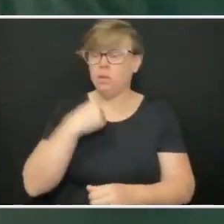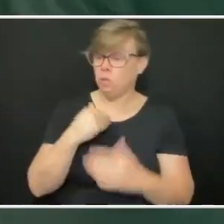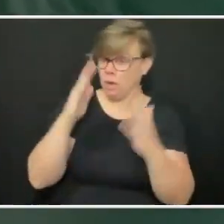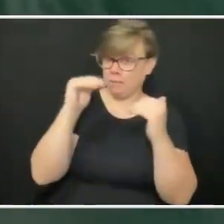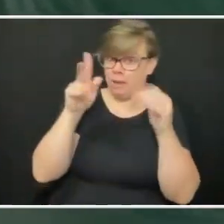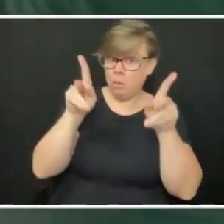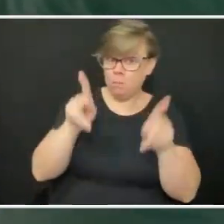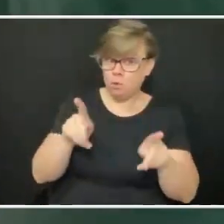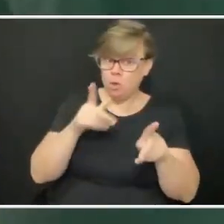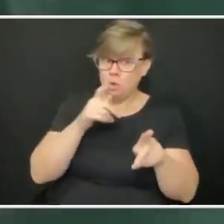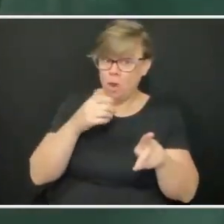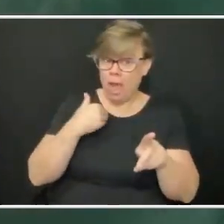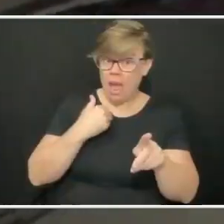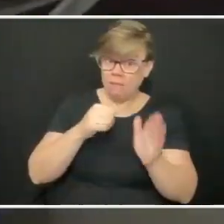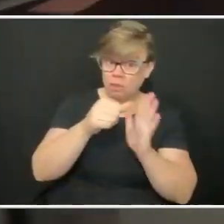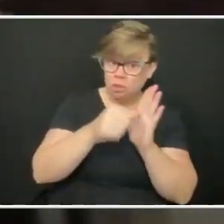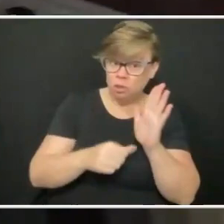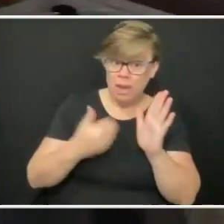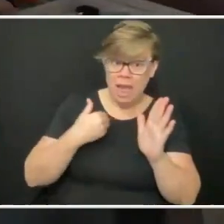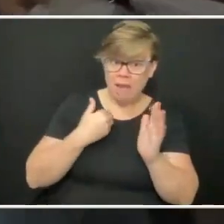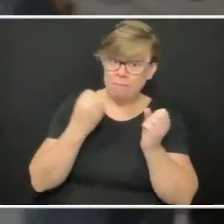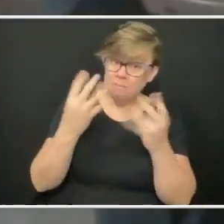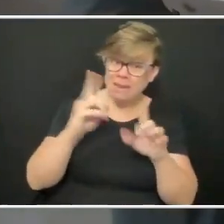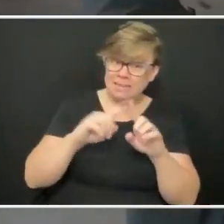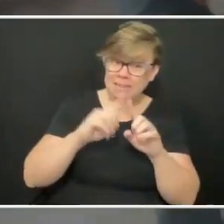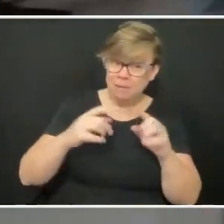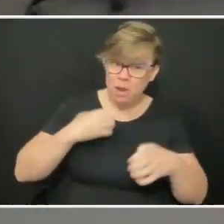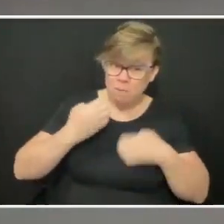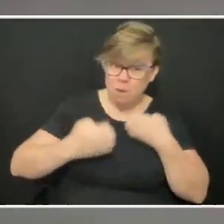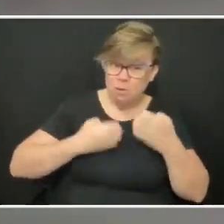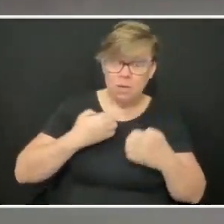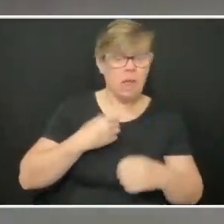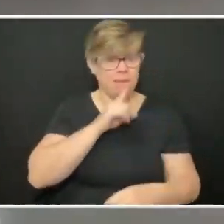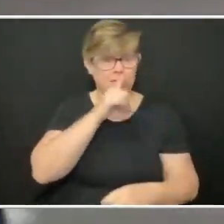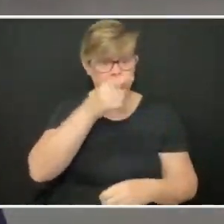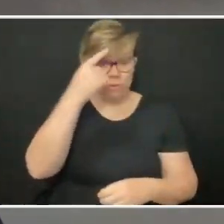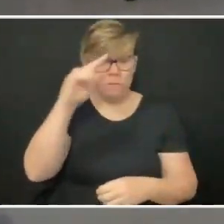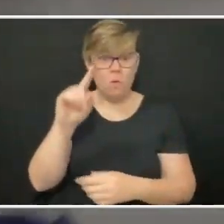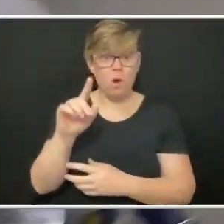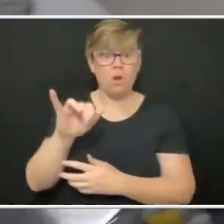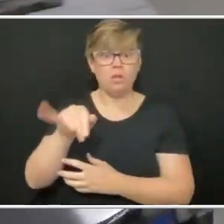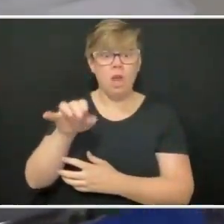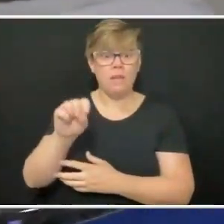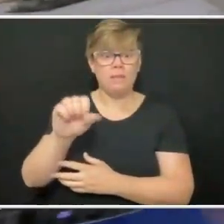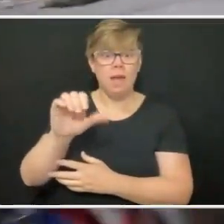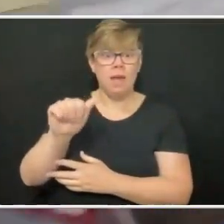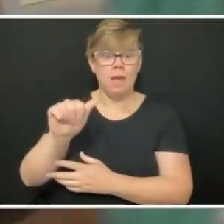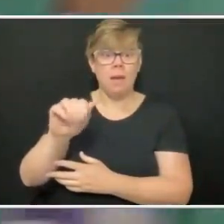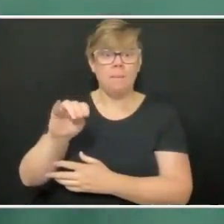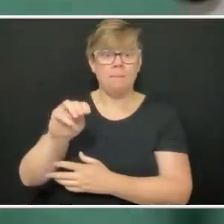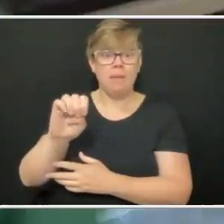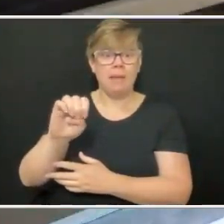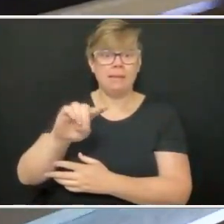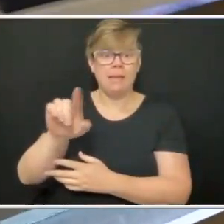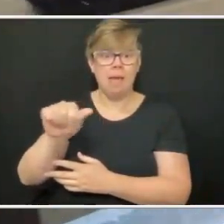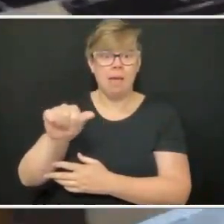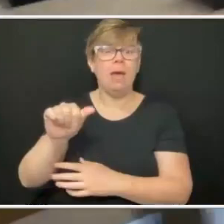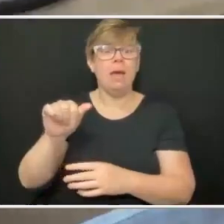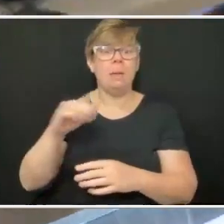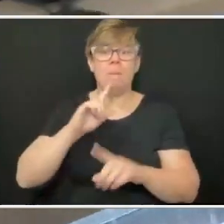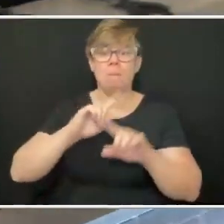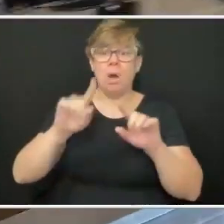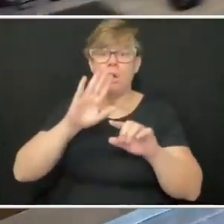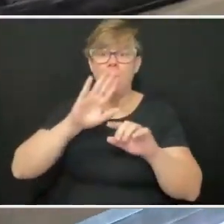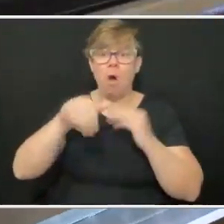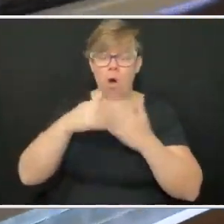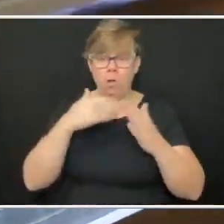to feel all sorts of emotions, and that's true for 38-year-old Jessica Meza. But all of her emotions are focused on a little boy who at